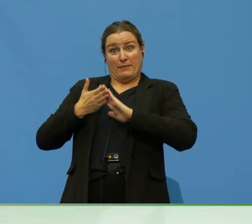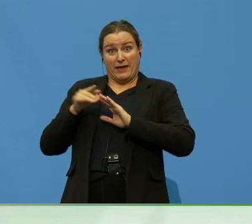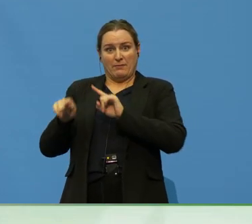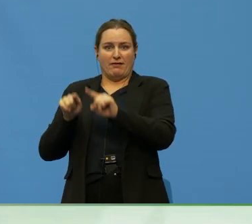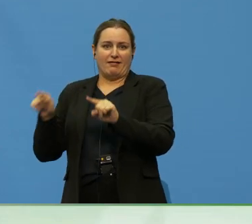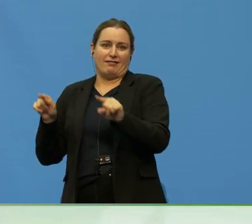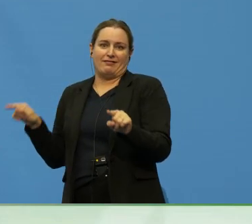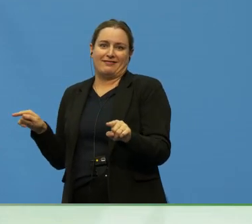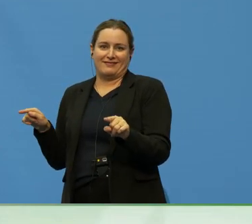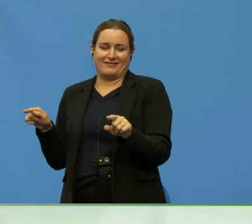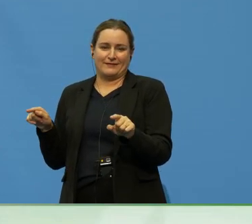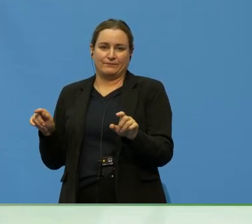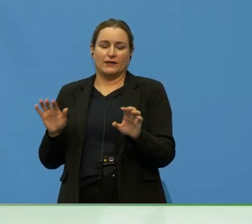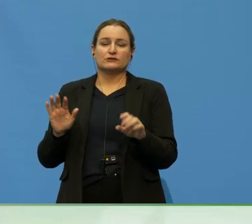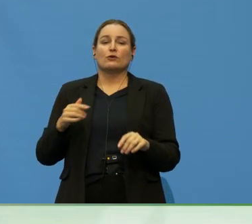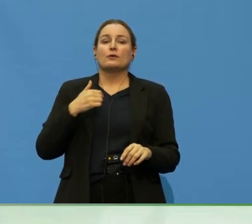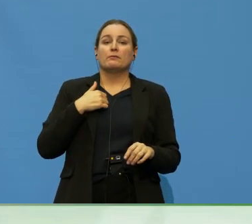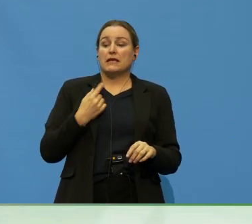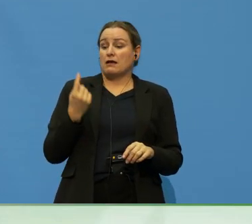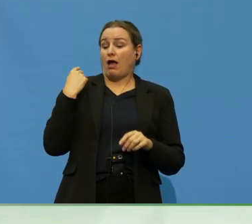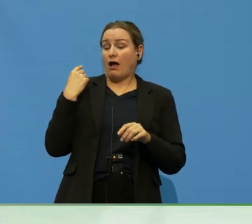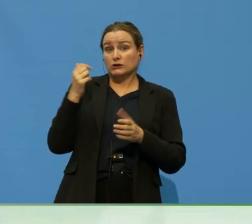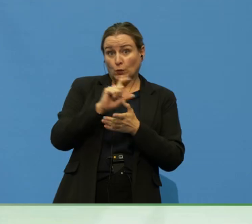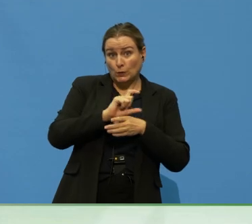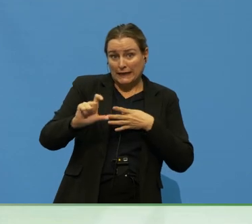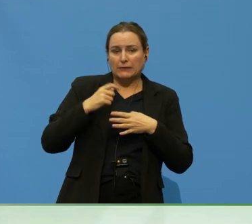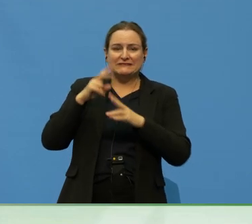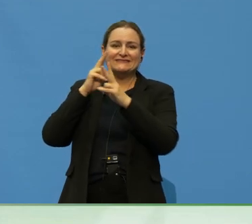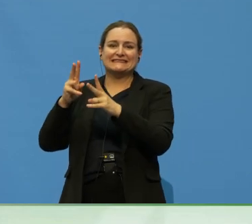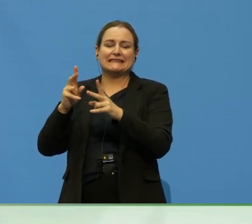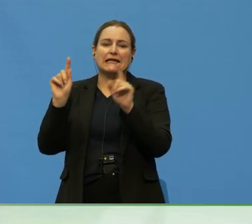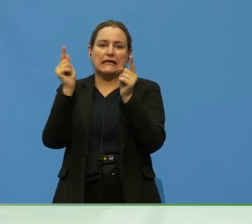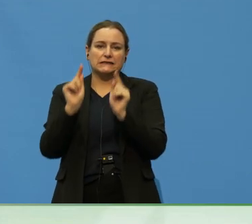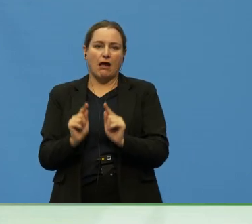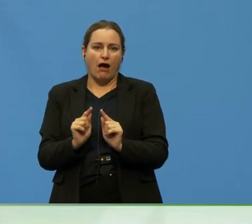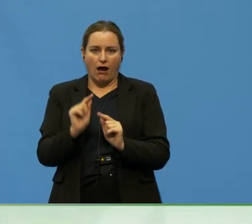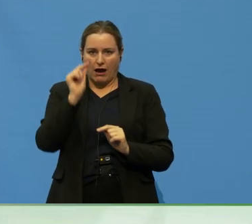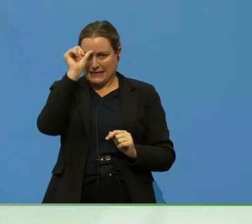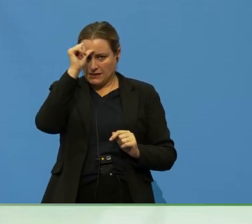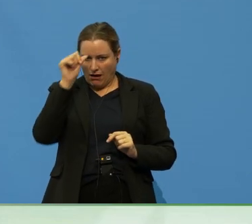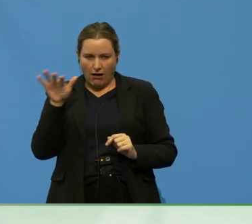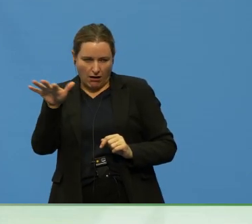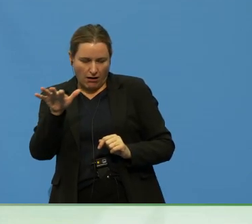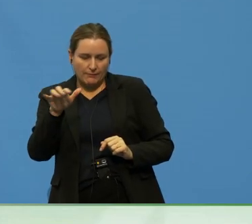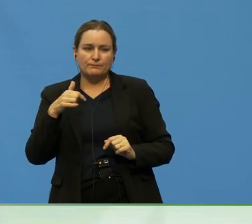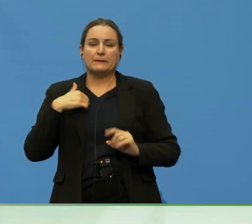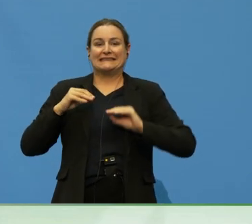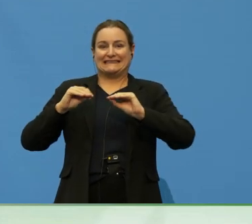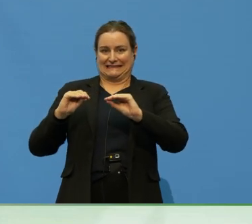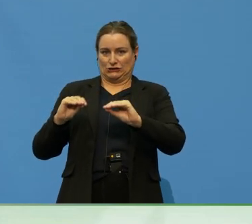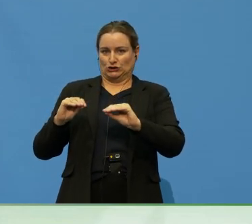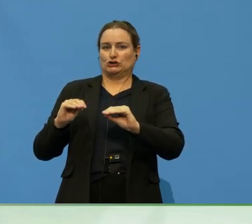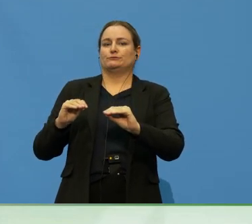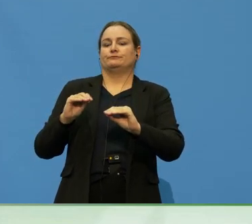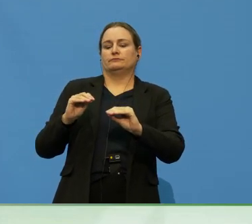have. And so I was in India last week, as an example, teaching on a postgraduate diploma on